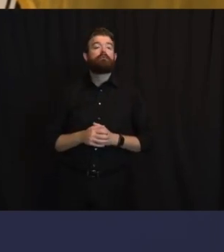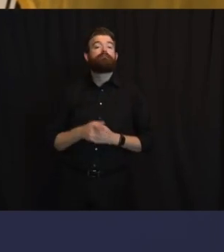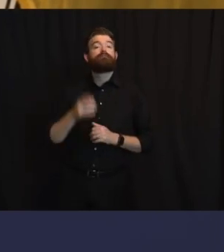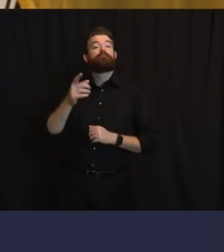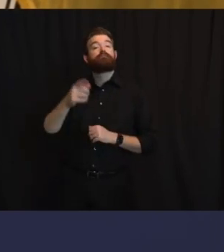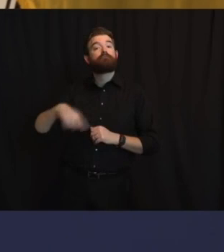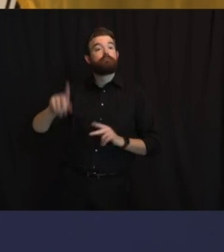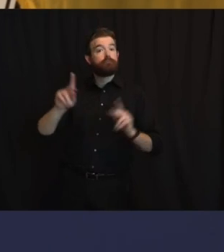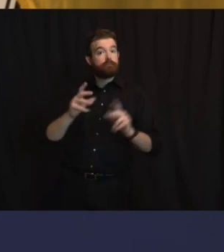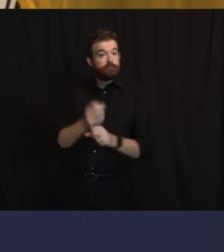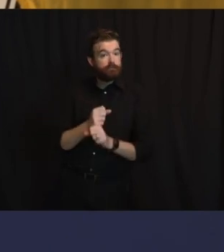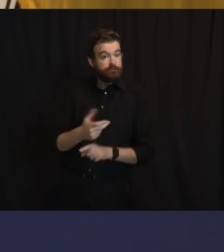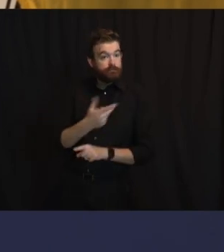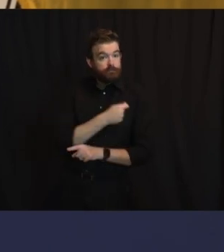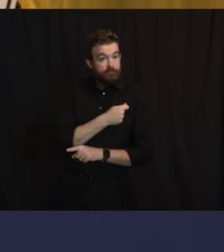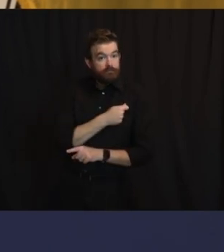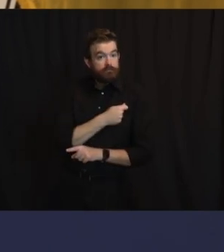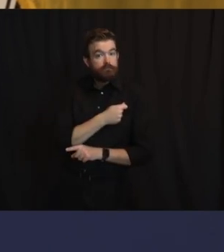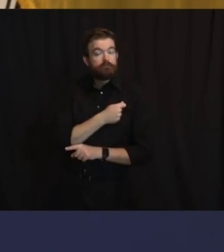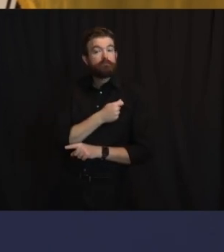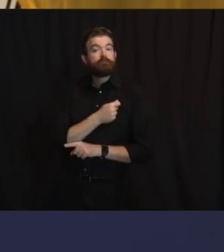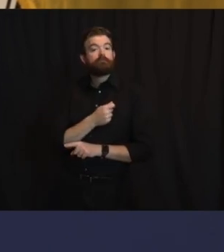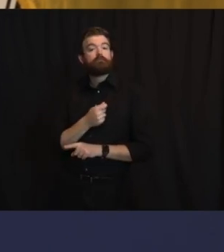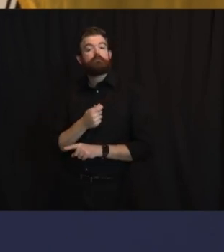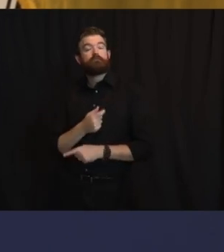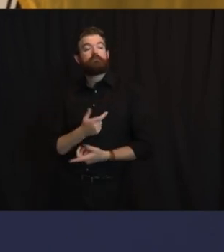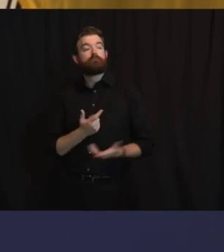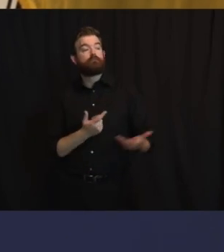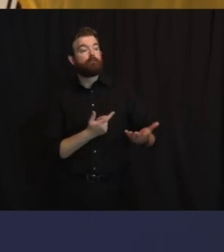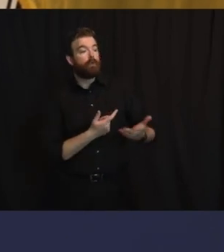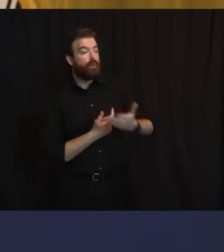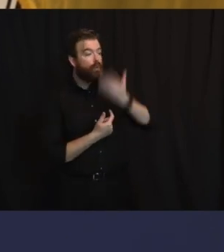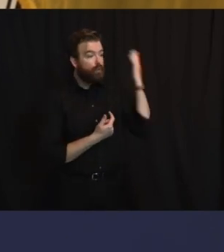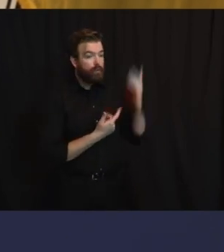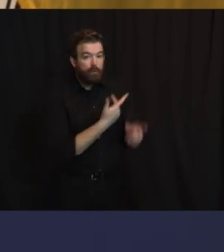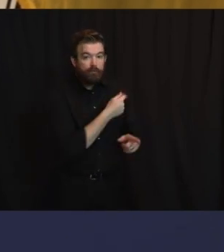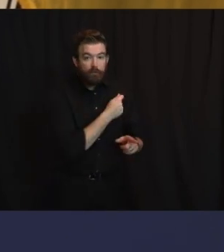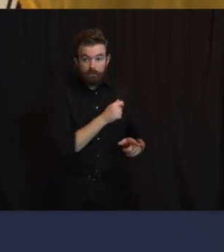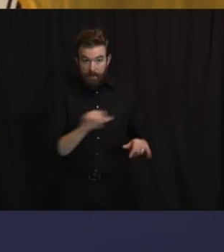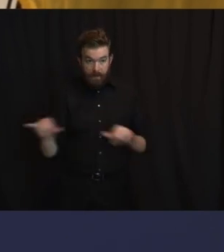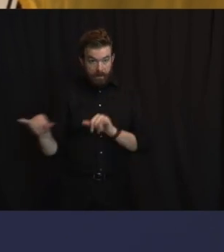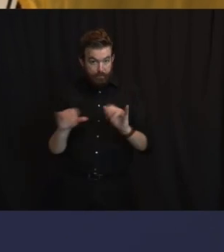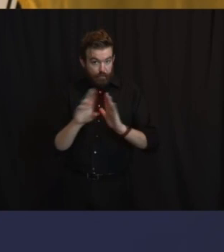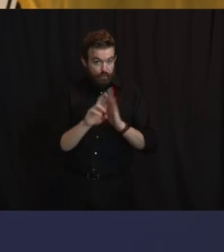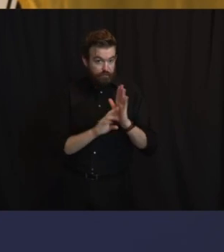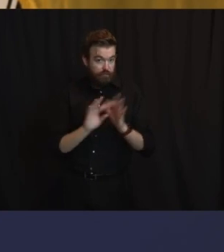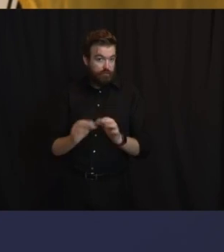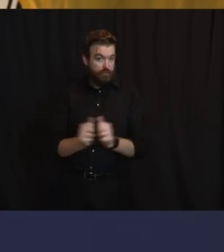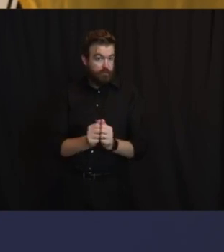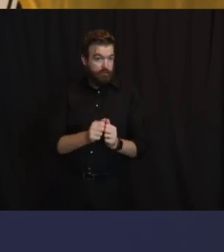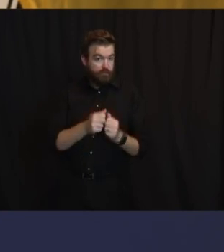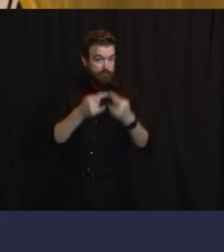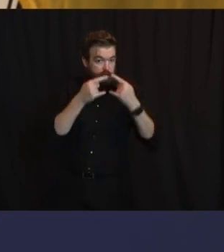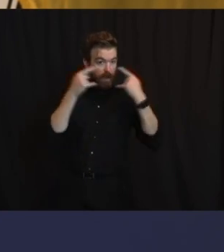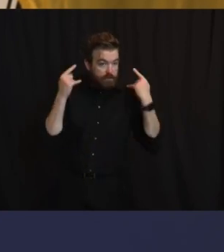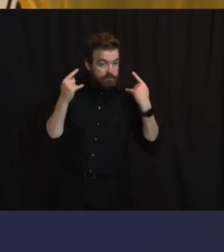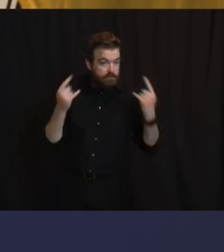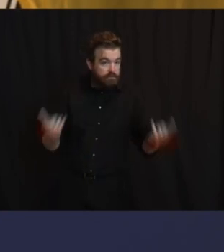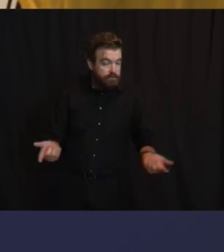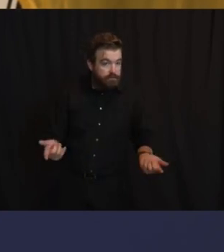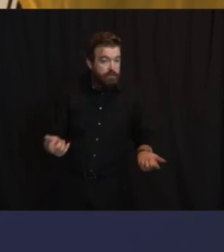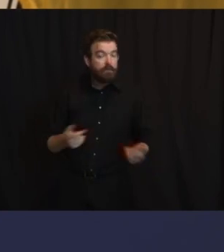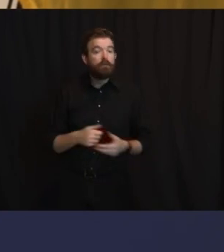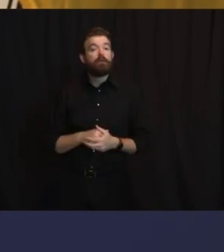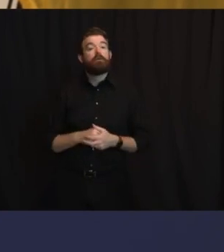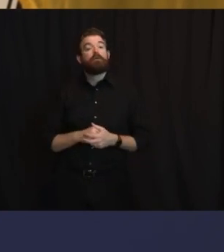may, just throw their hands up in the air altogether? And it's been 22 days now, again, since undocumented workers began